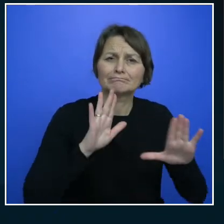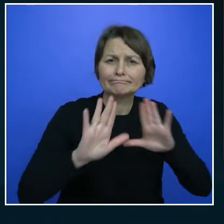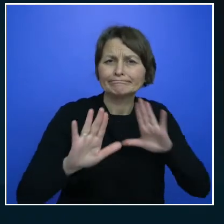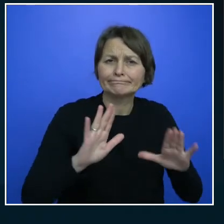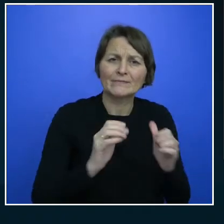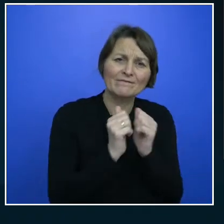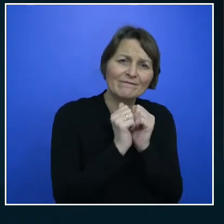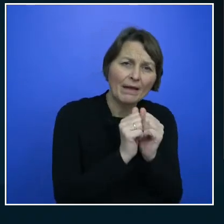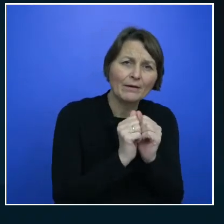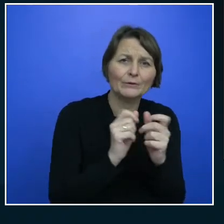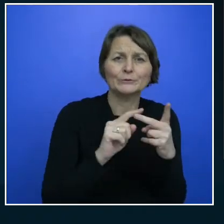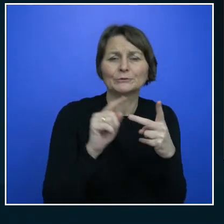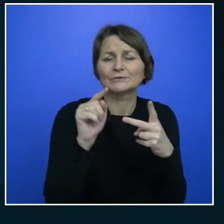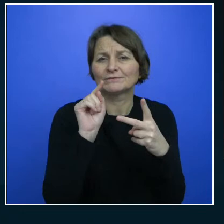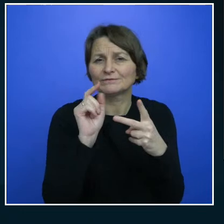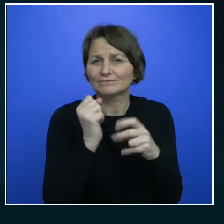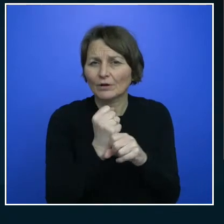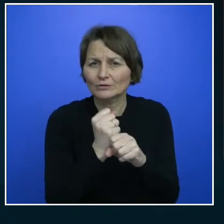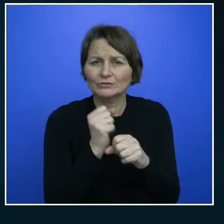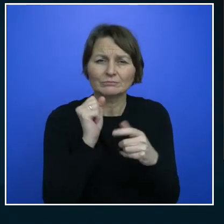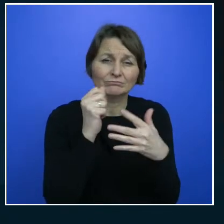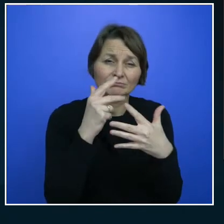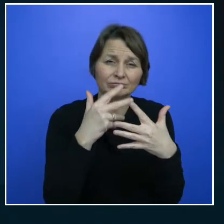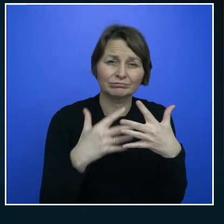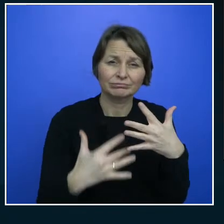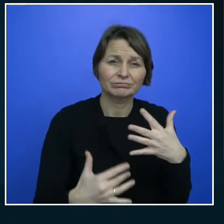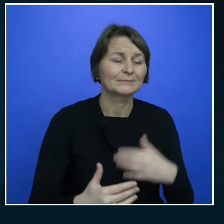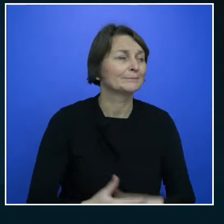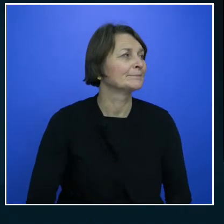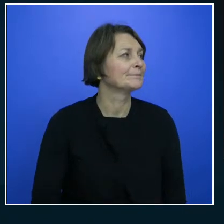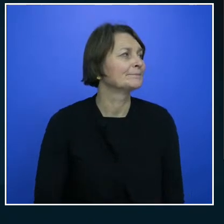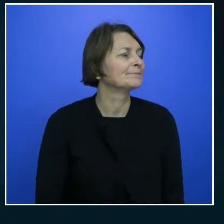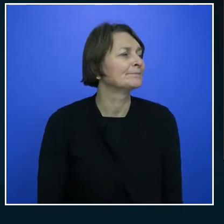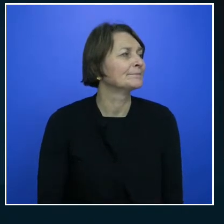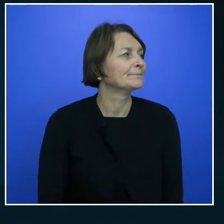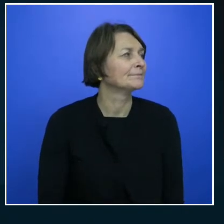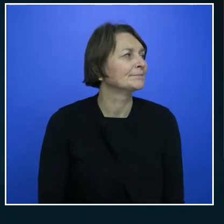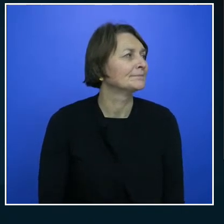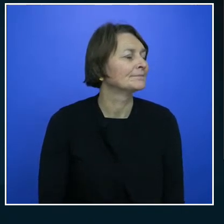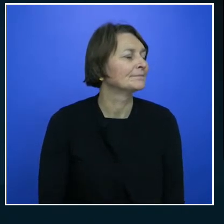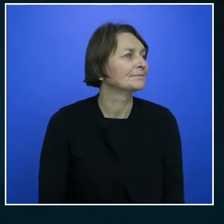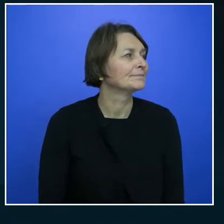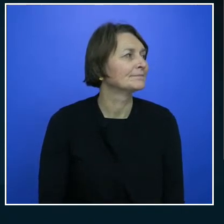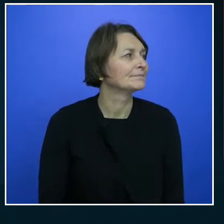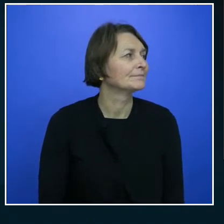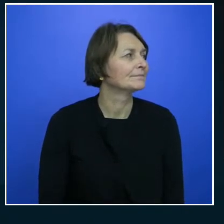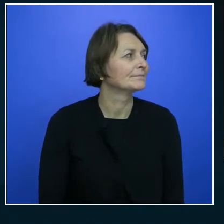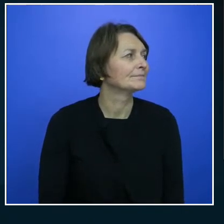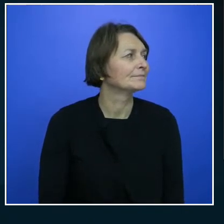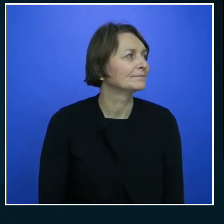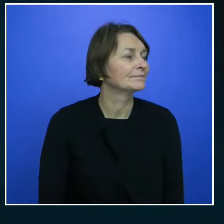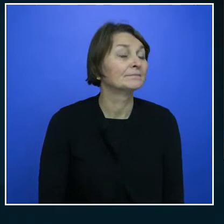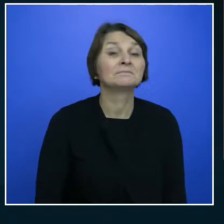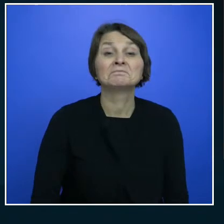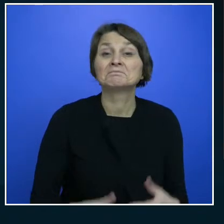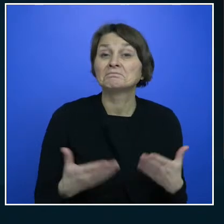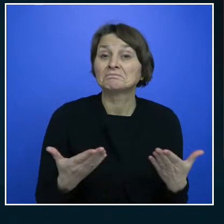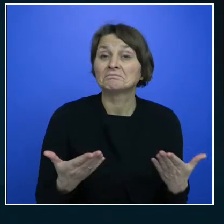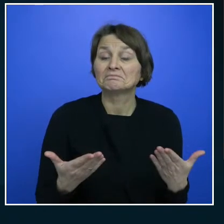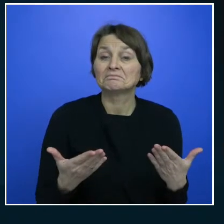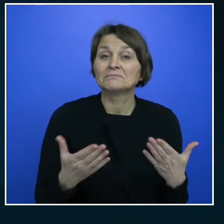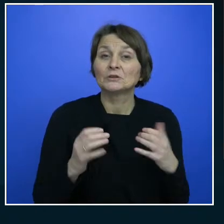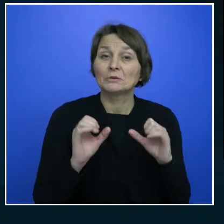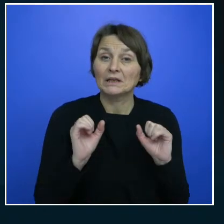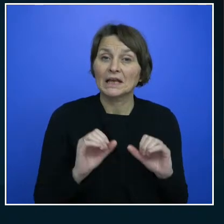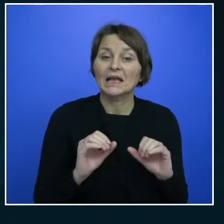VNet name. So it automatically added that for us as it depends on section. You can still, of course, do explicit